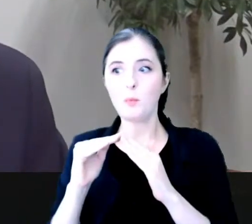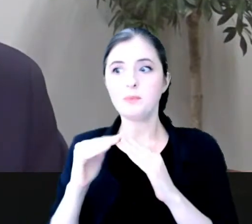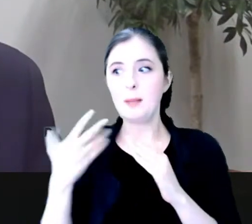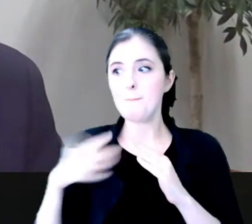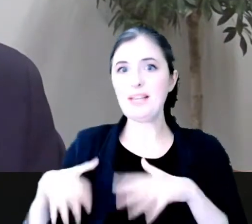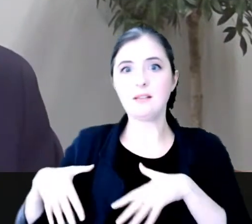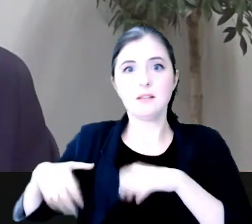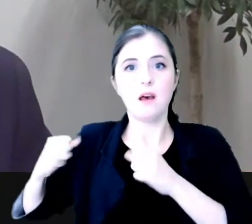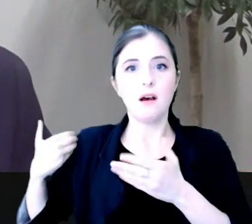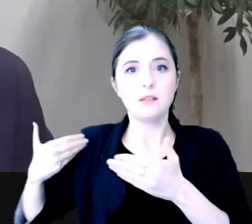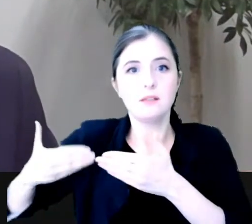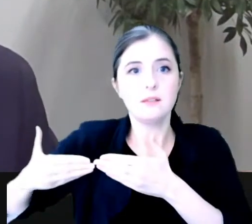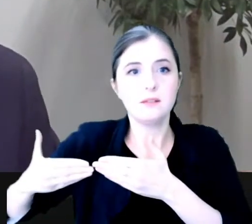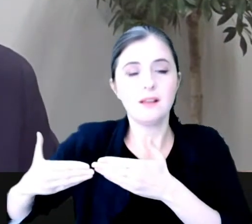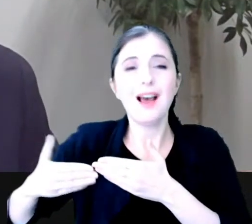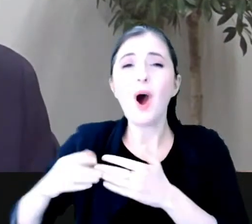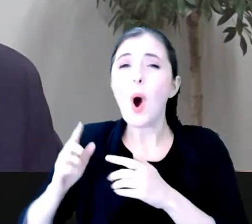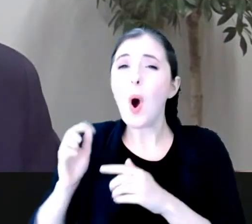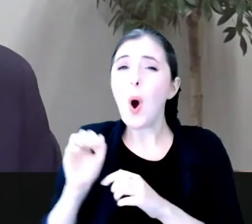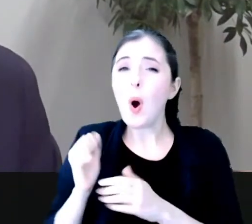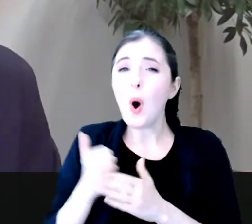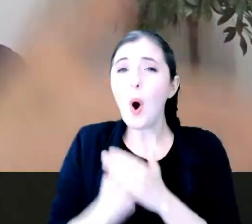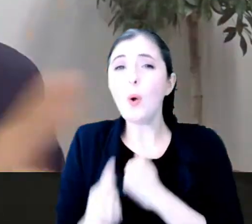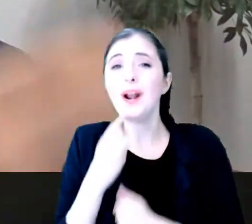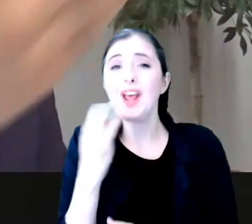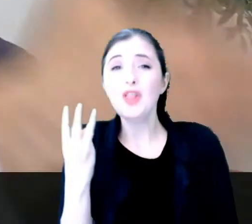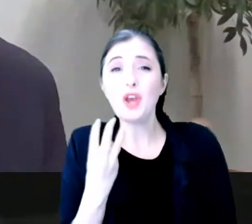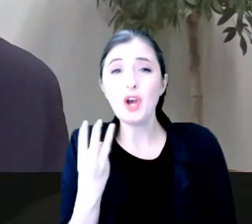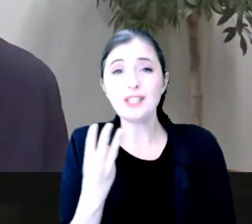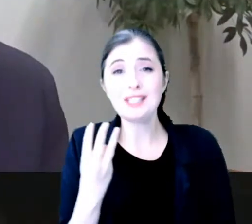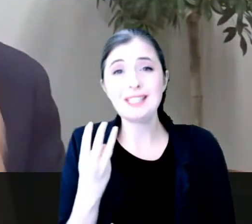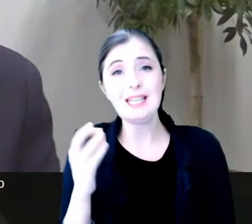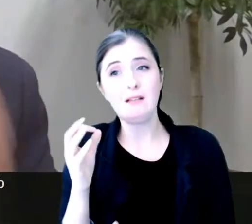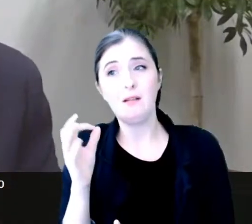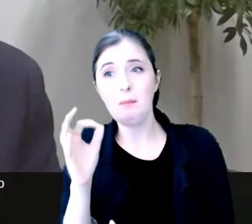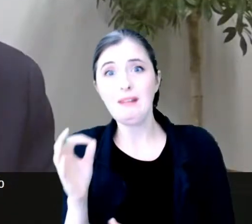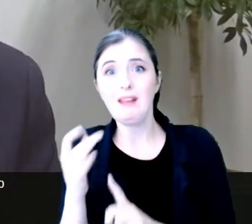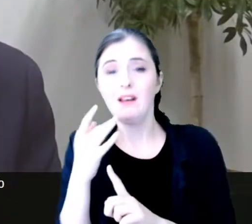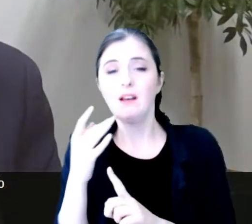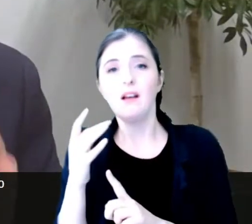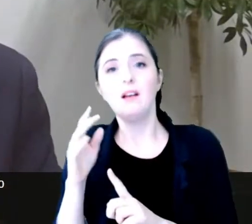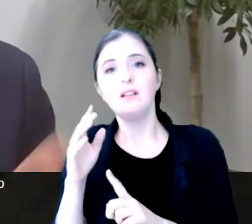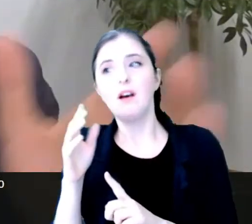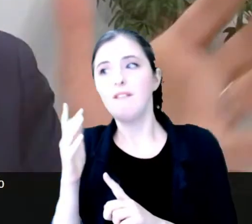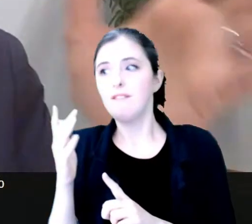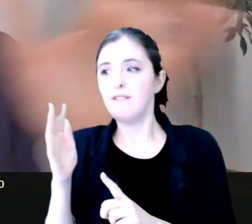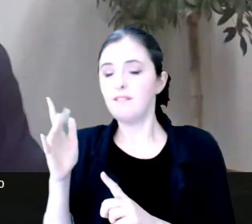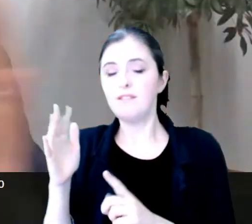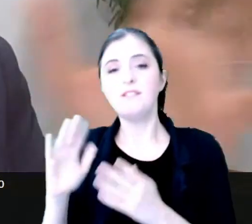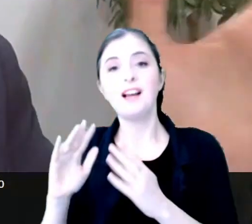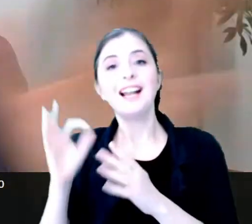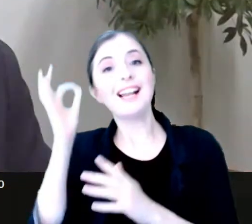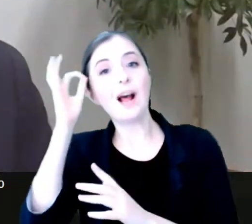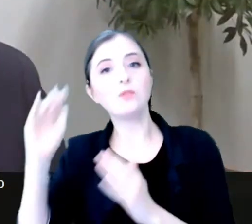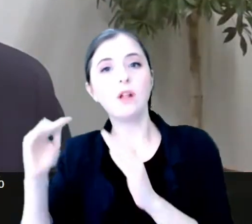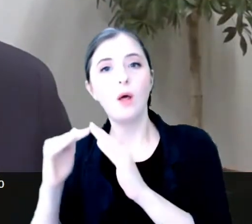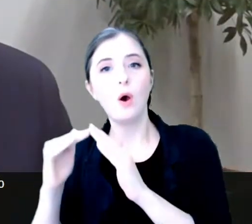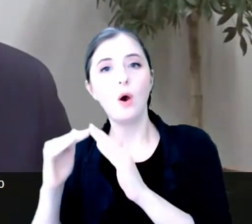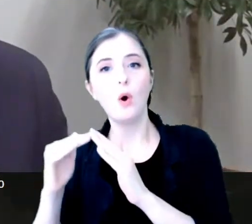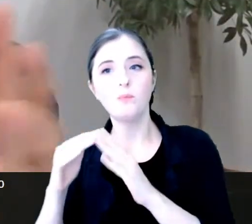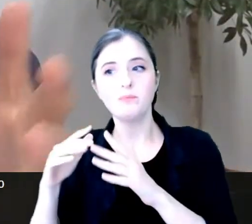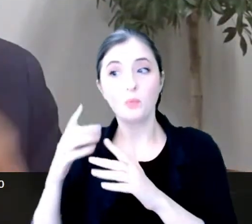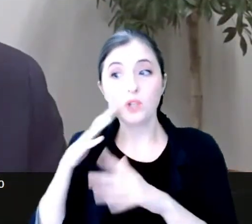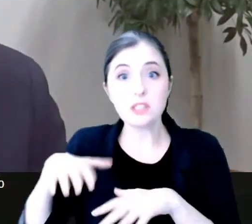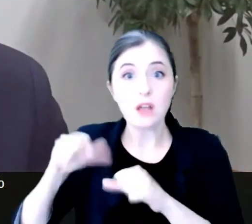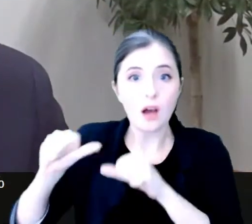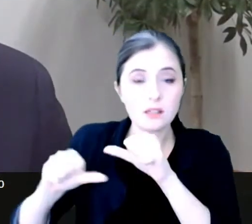13% in the pipeline of affordable homes, even with the dodgy definition. The good news, we started to turn that tanker around. And